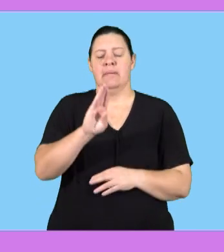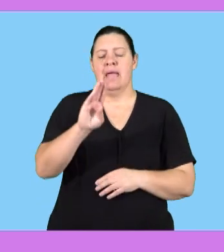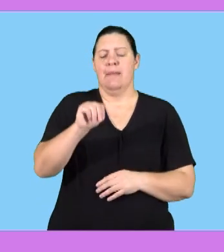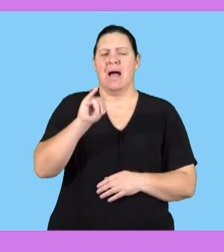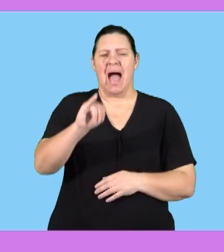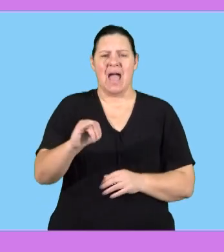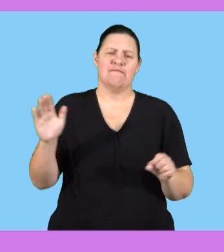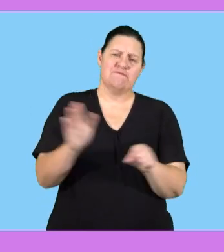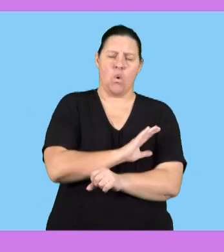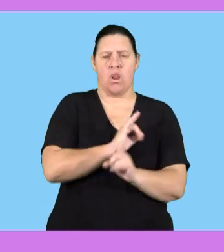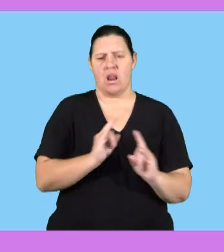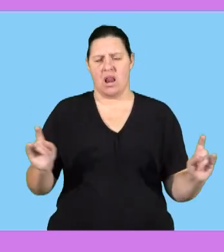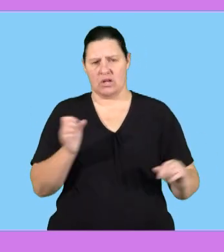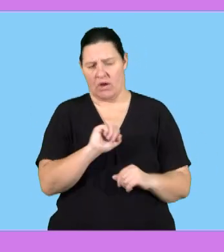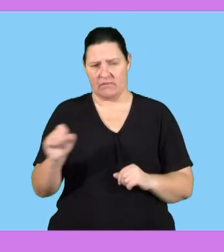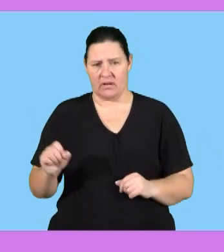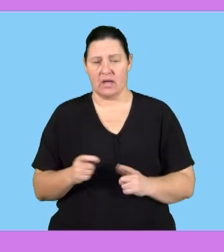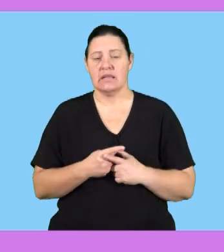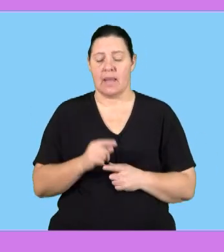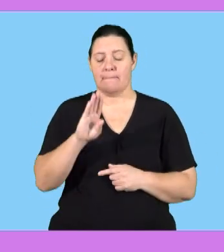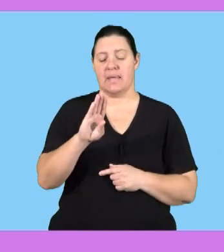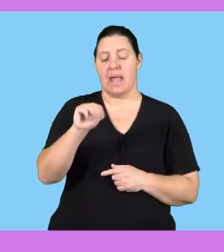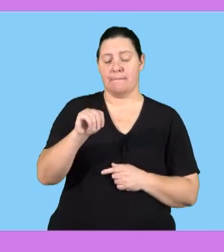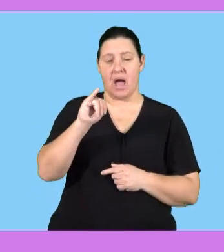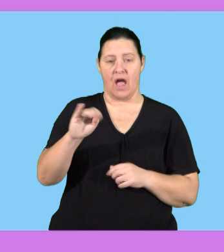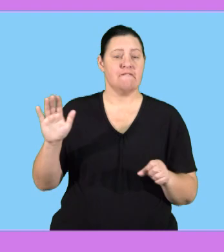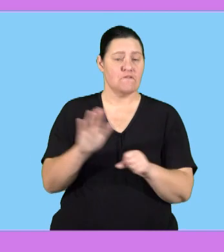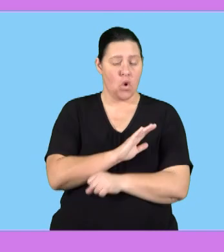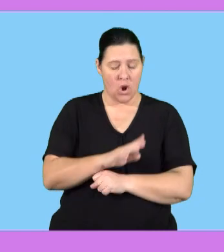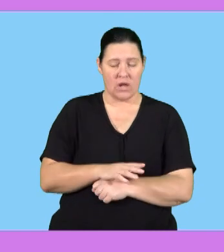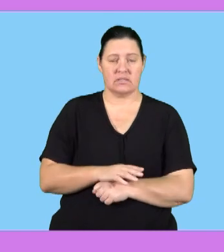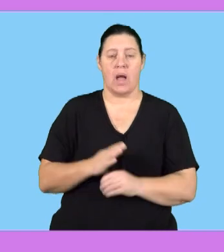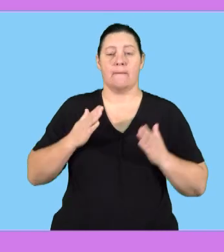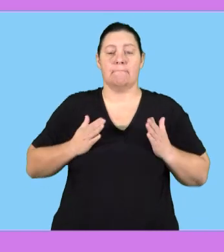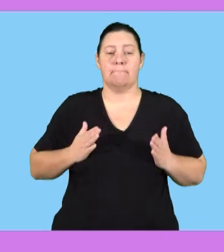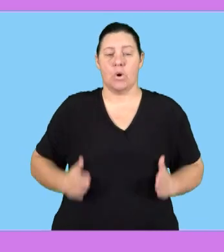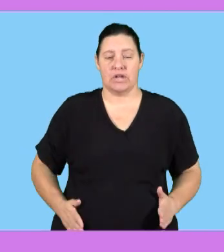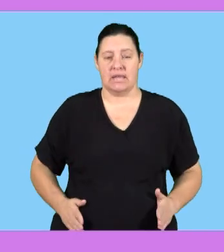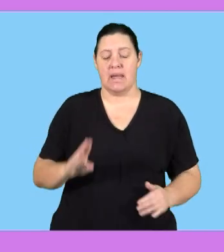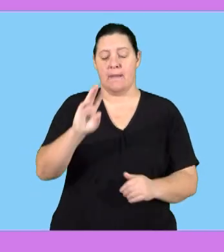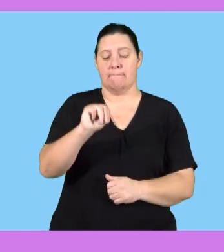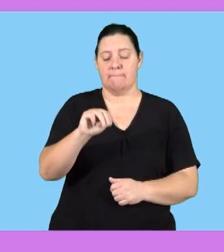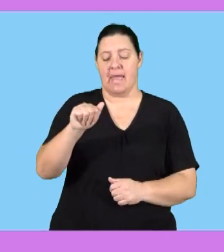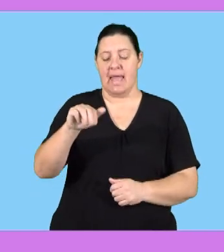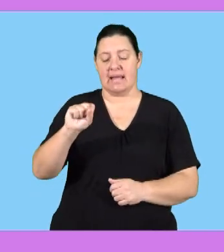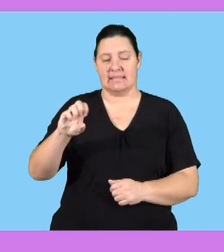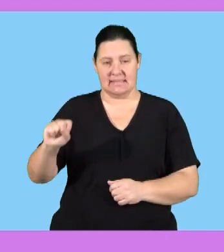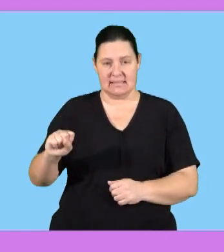abbreviation BMI in full. So we know that BMI in full, if we write this out, is